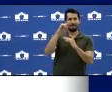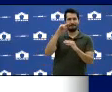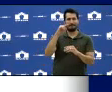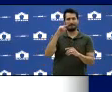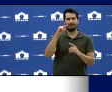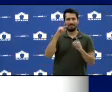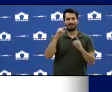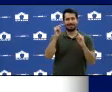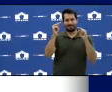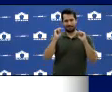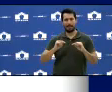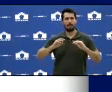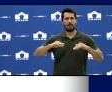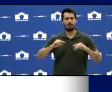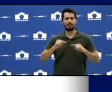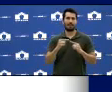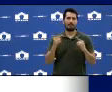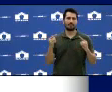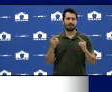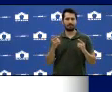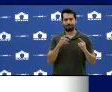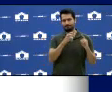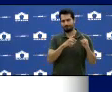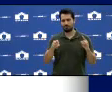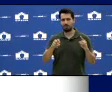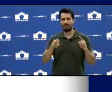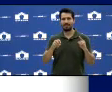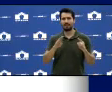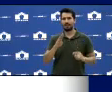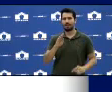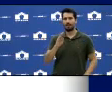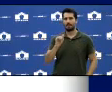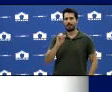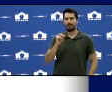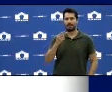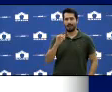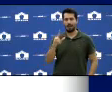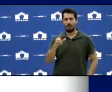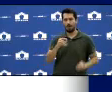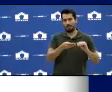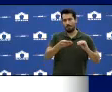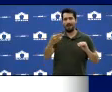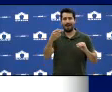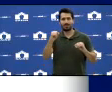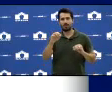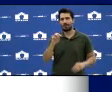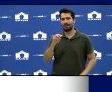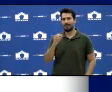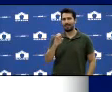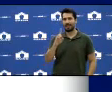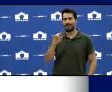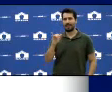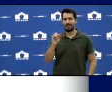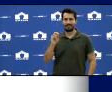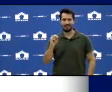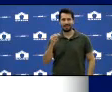Those folks feed into Beacon Hill Elementary and ultimately Edison High School. And so the proposed change will align